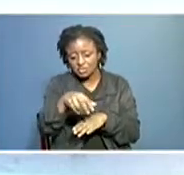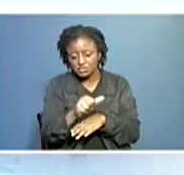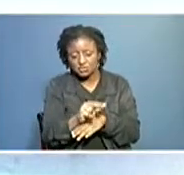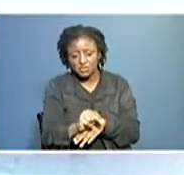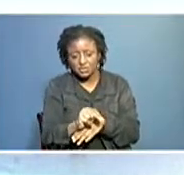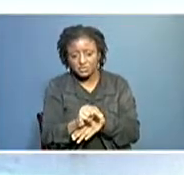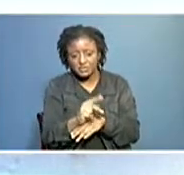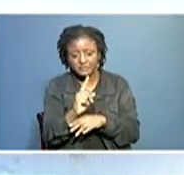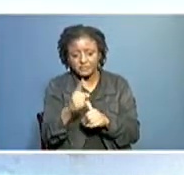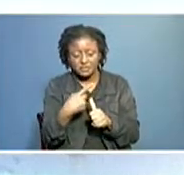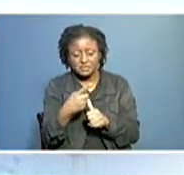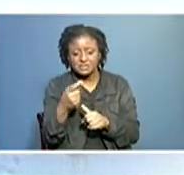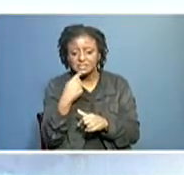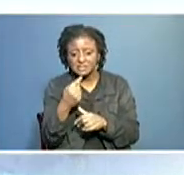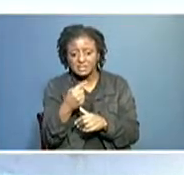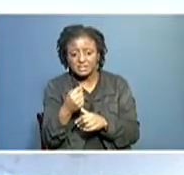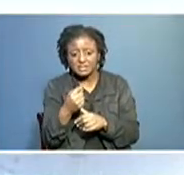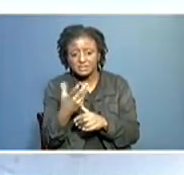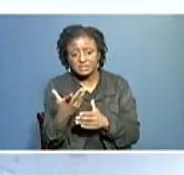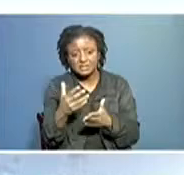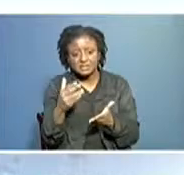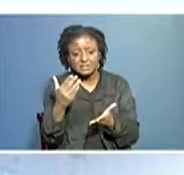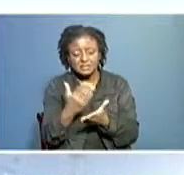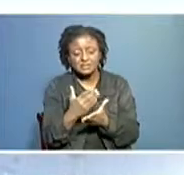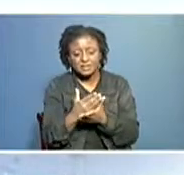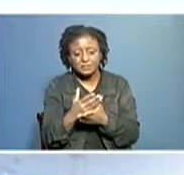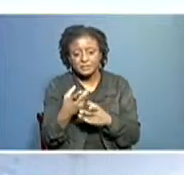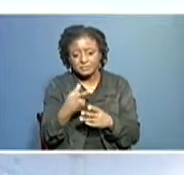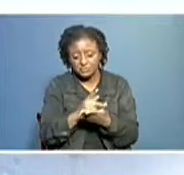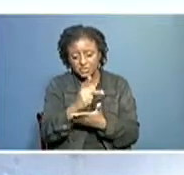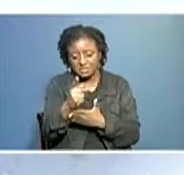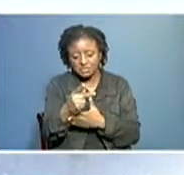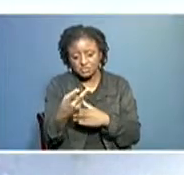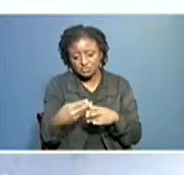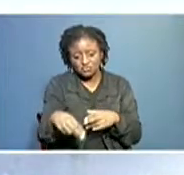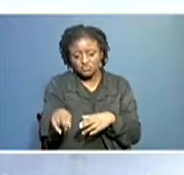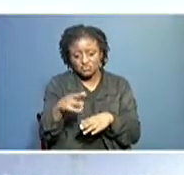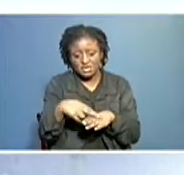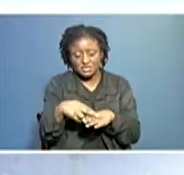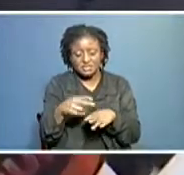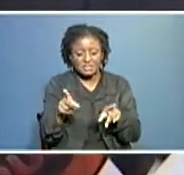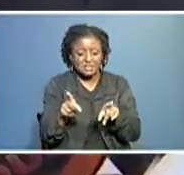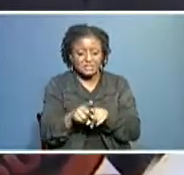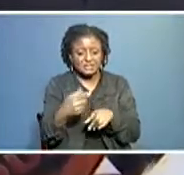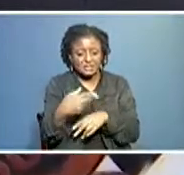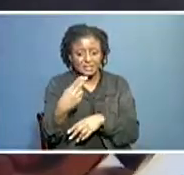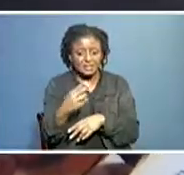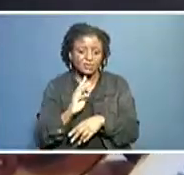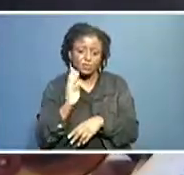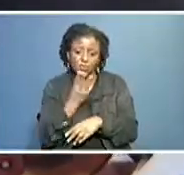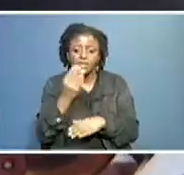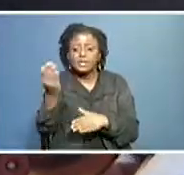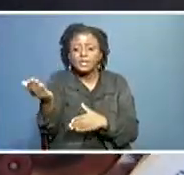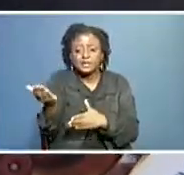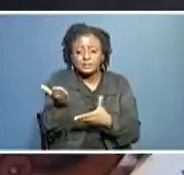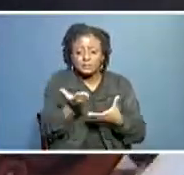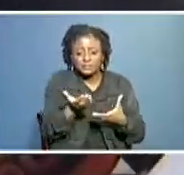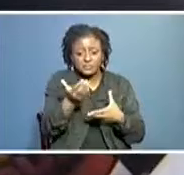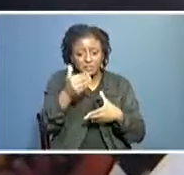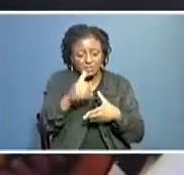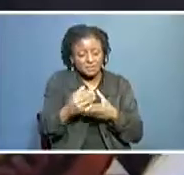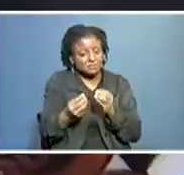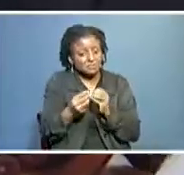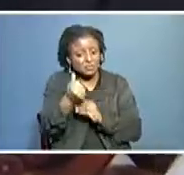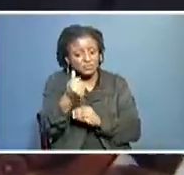actually preventing prices from rising as high as they would have. We import most of what we consume here in